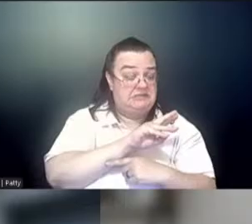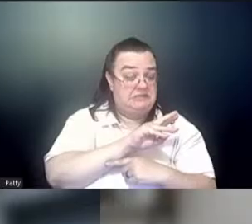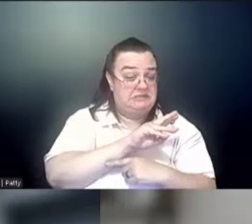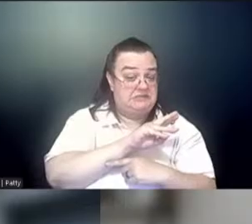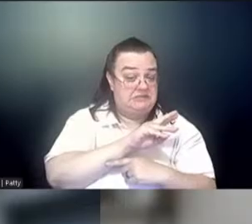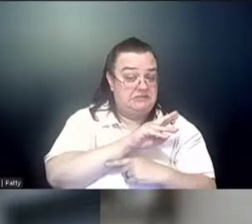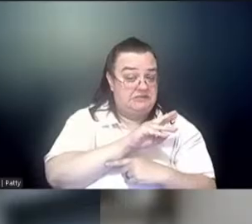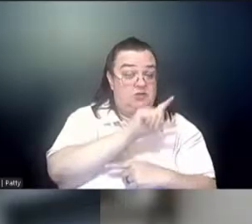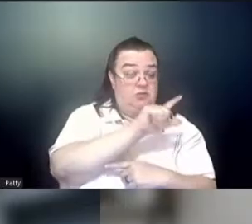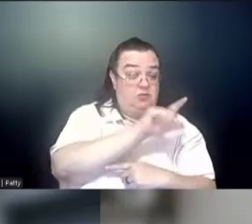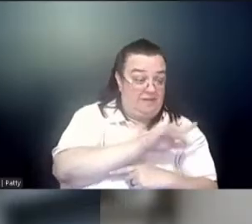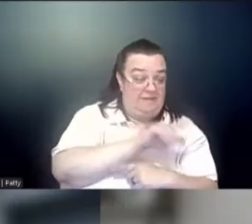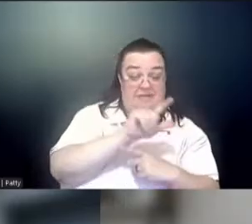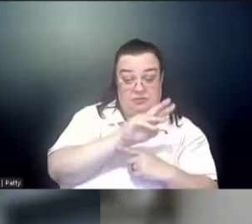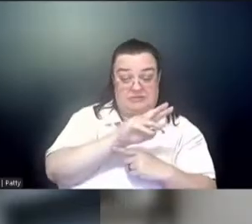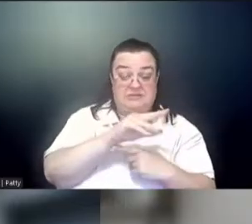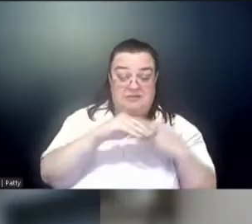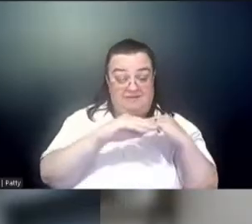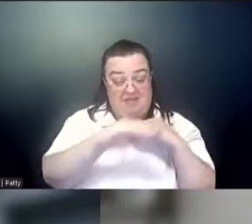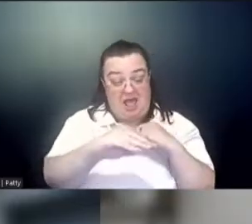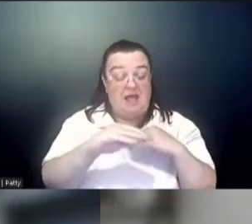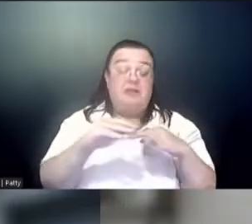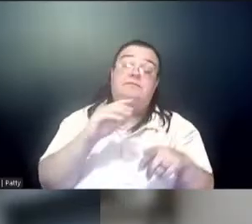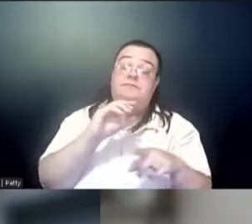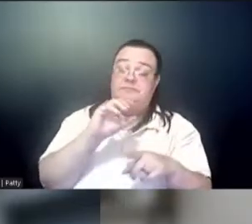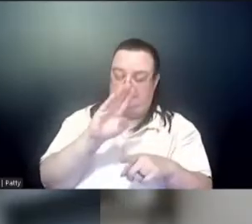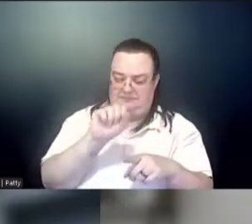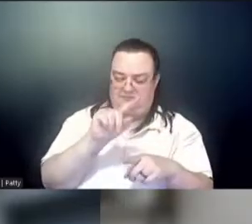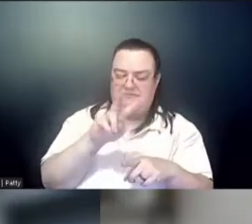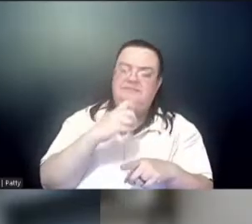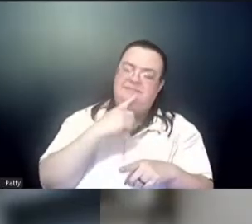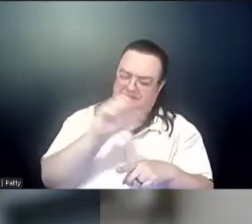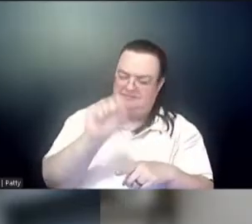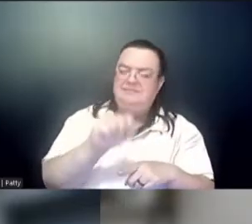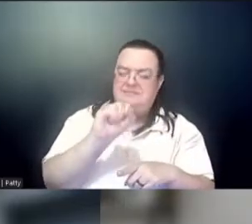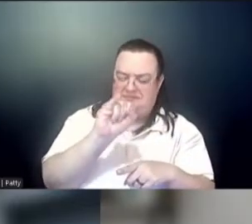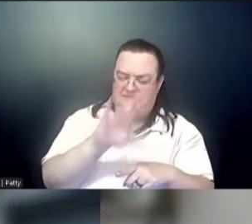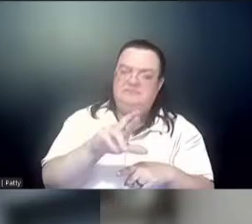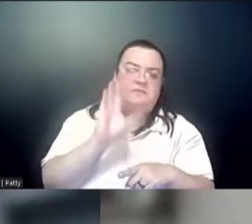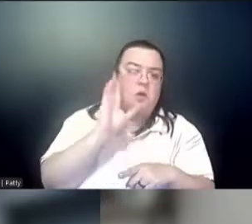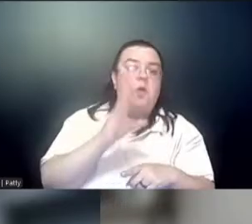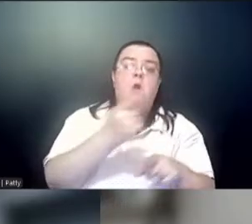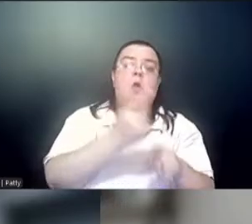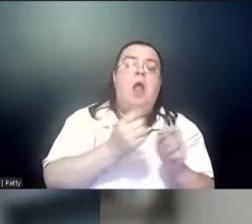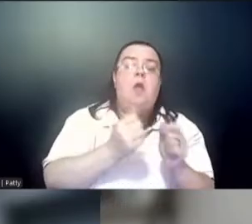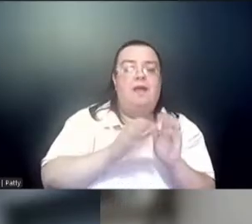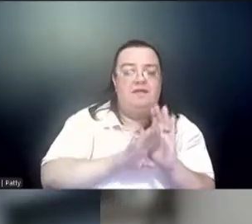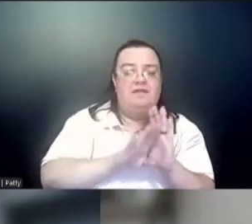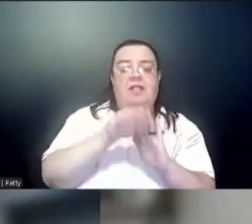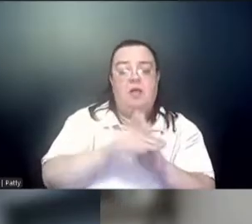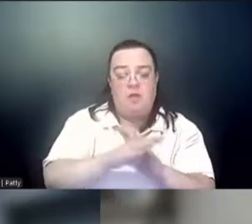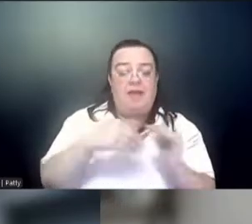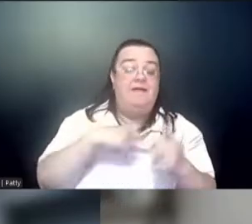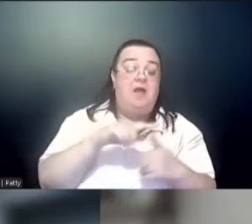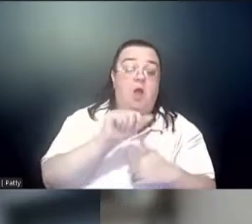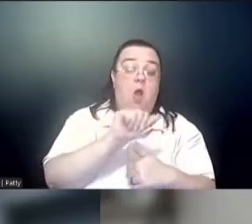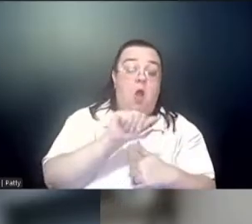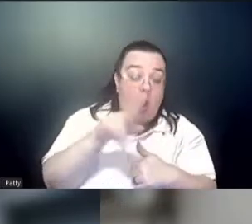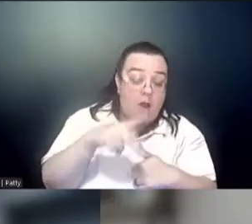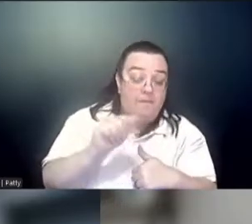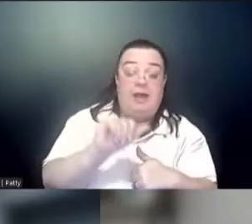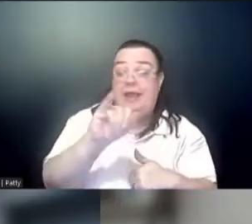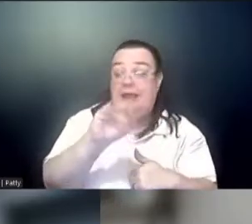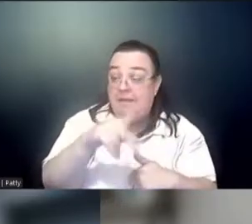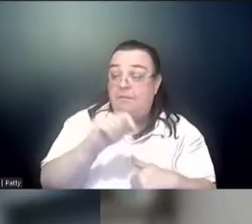25? Yes, sir, I would. I mean, you're right with that fluctuations. We've had ARPA input, we've Yeah. had the